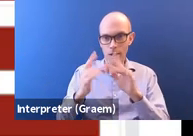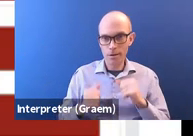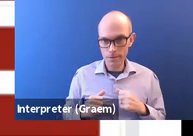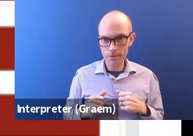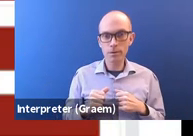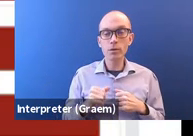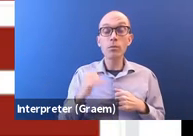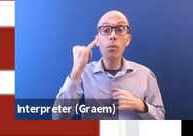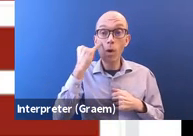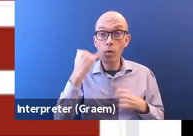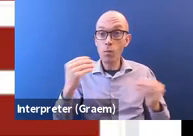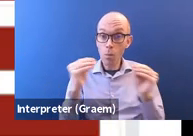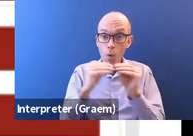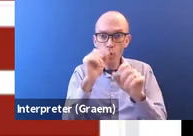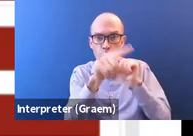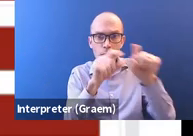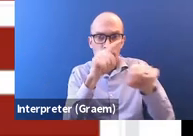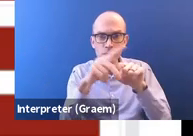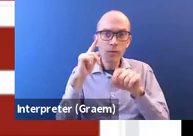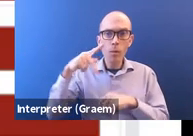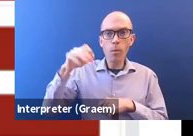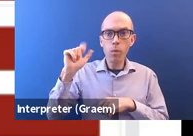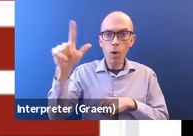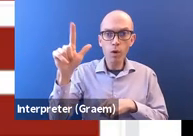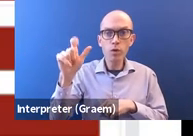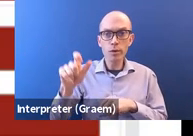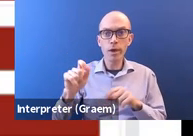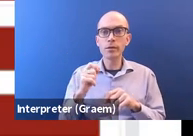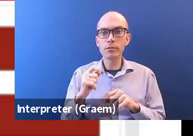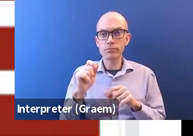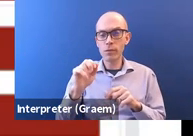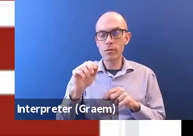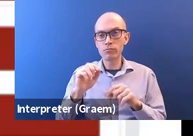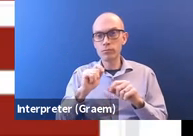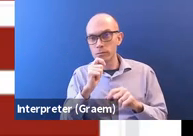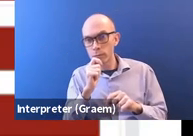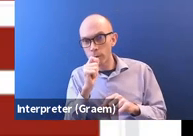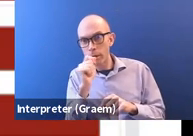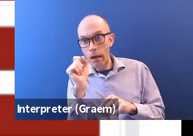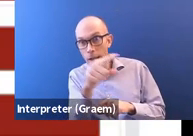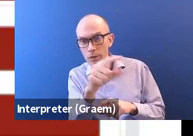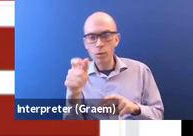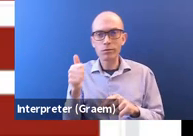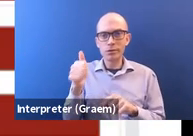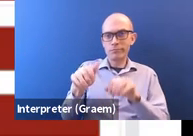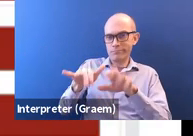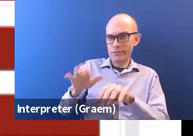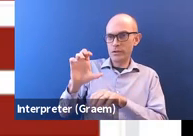unmute yourself and ask those questions, or you can post them in the chat and we'll answer those for you here.